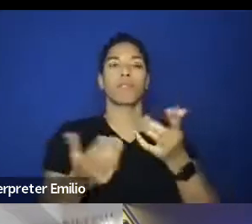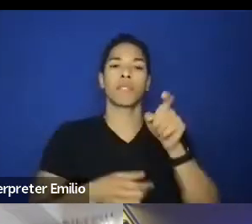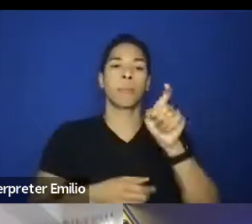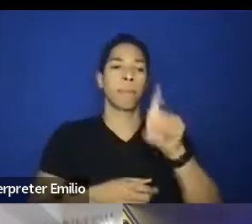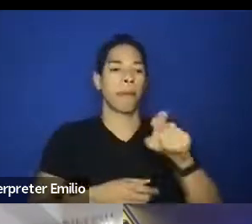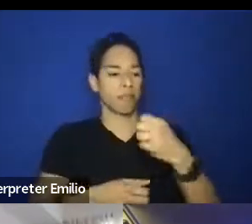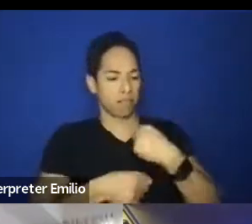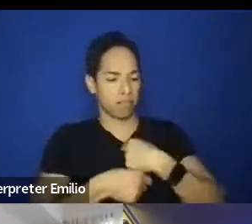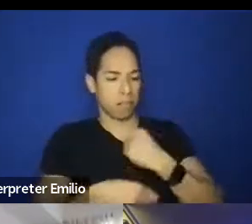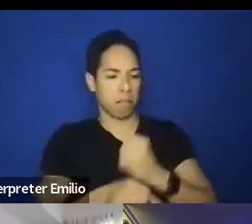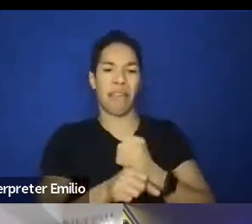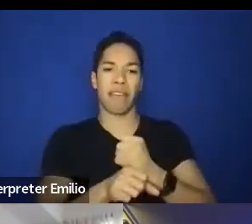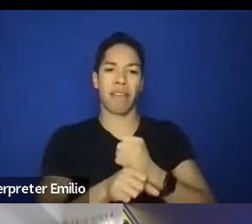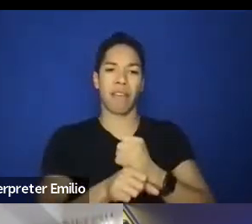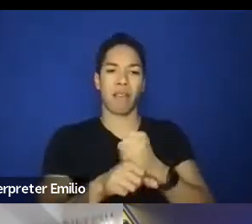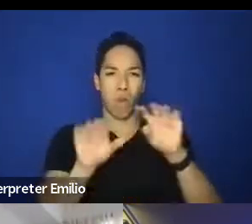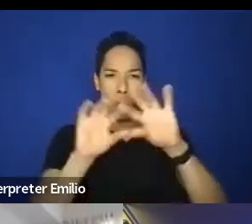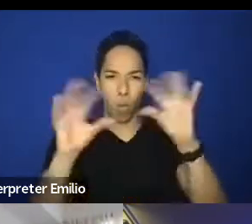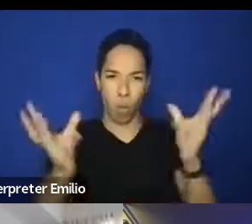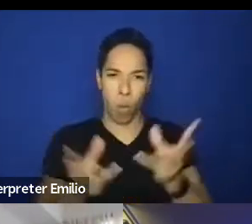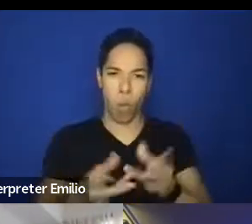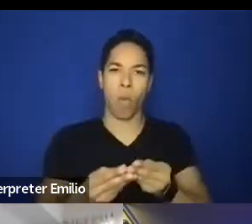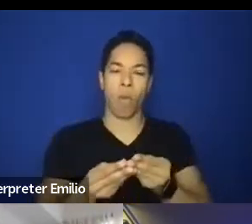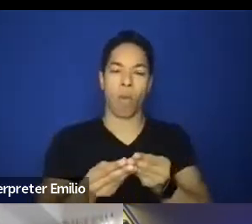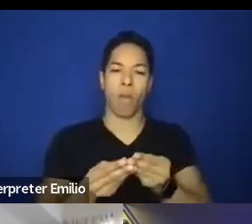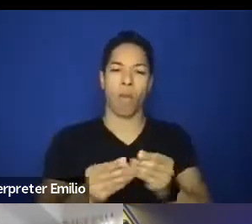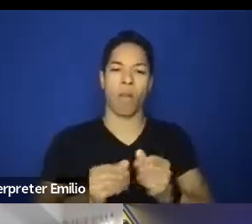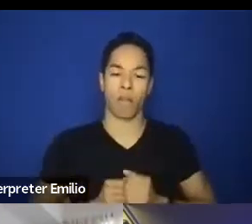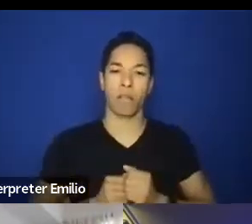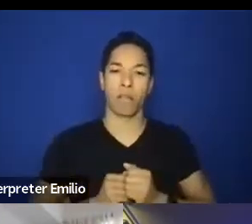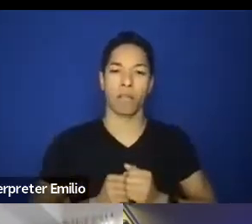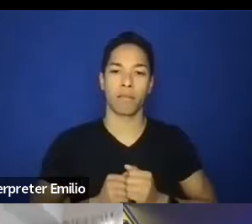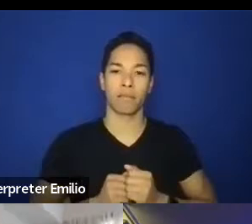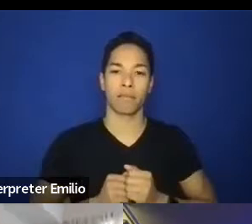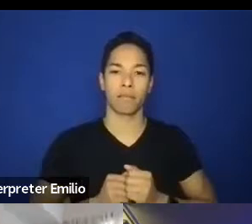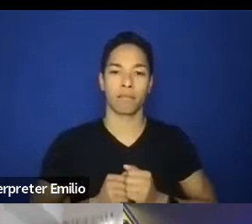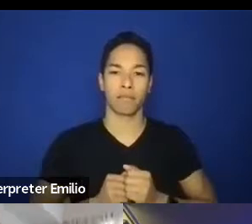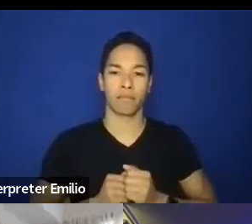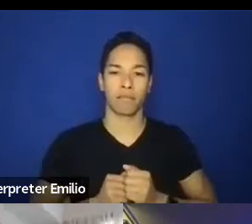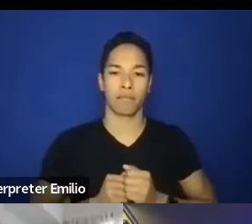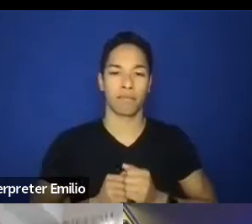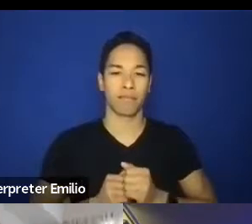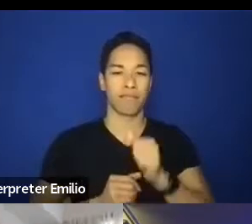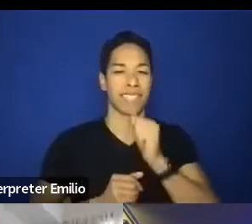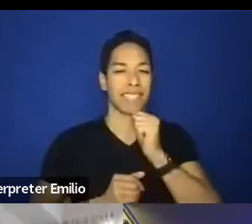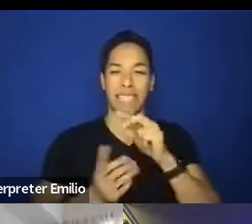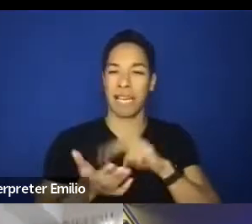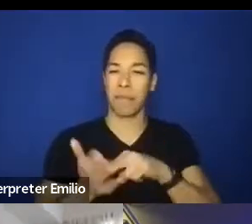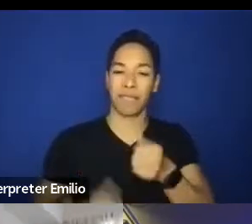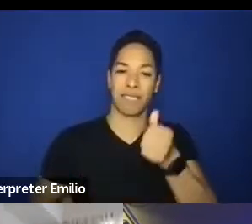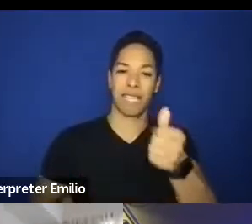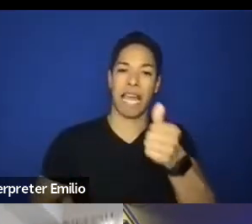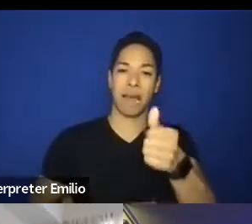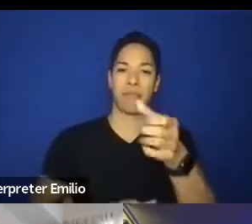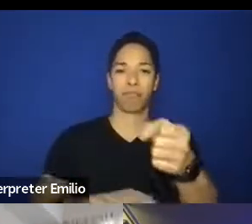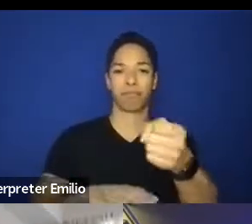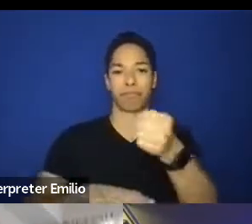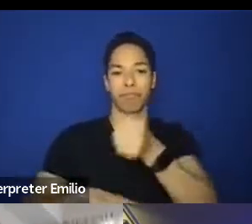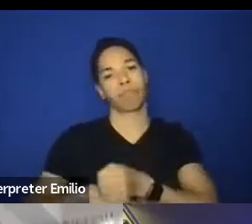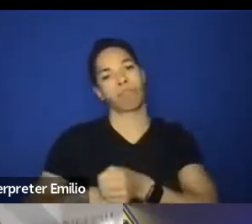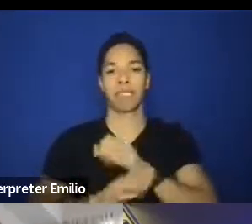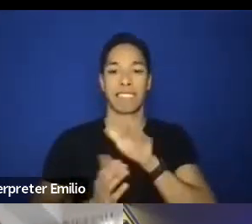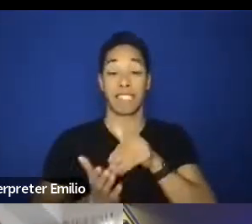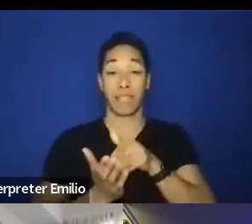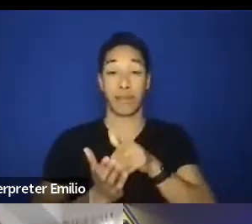created as a whole, and not put themselves at the center of what that looks like. I hope that